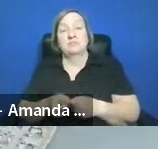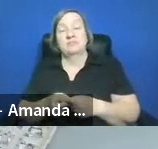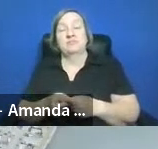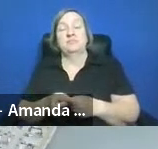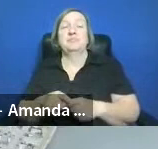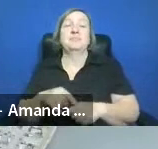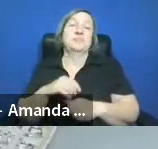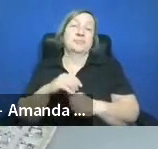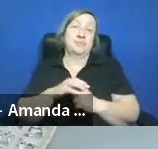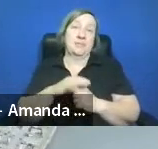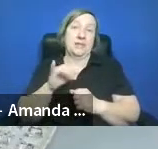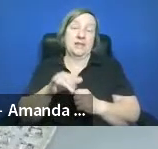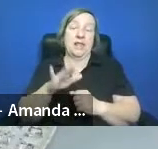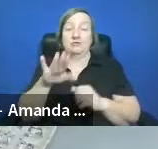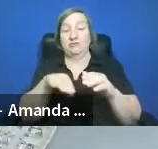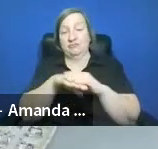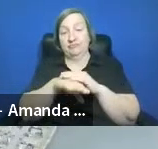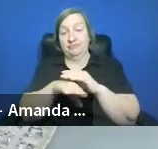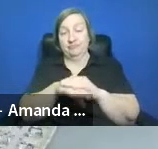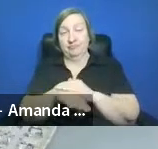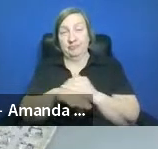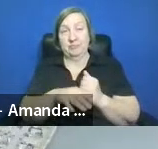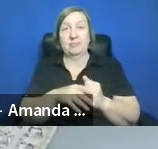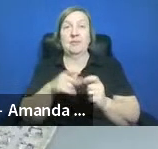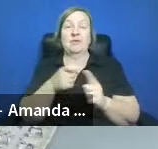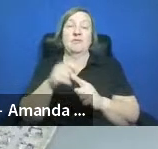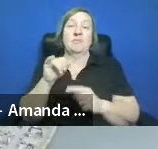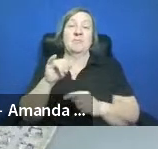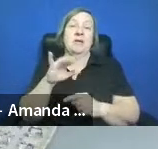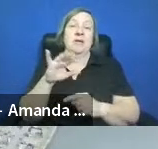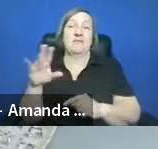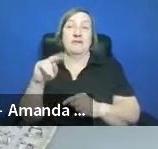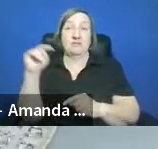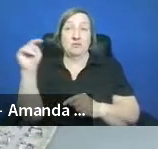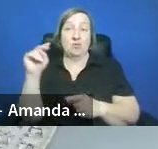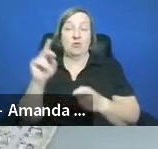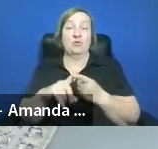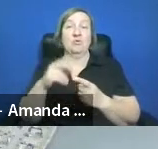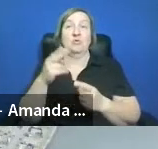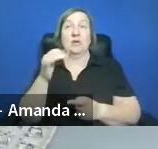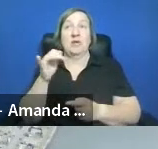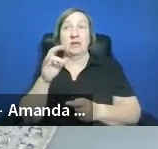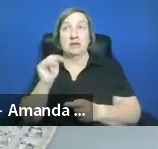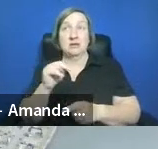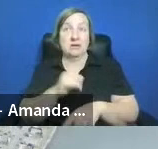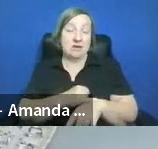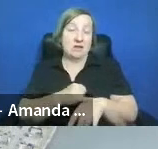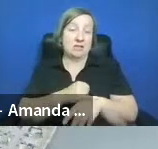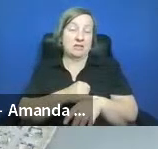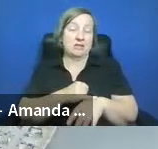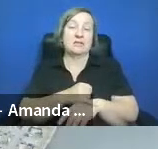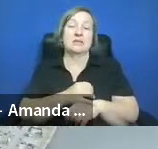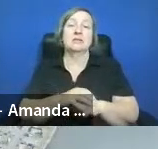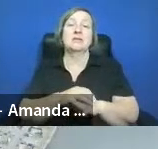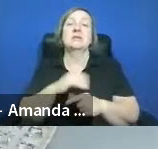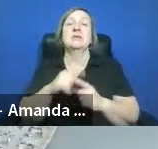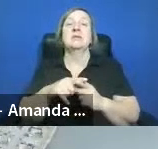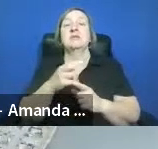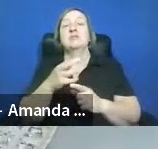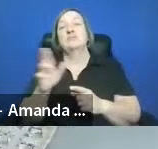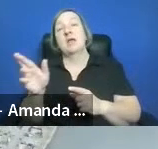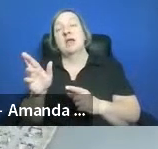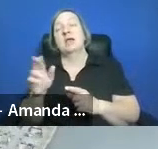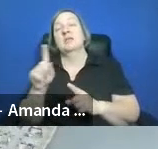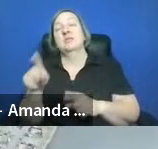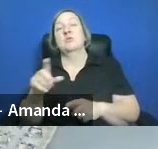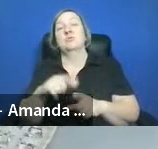Then that's your access from I-5 northbound over to Hayden Island. You turn right and then head over to